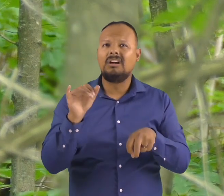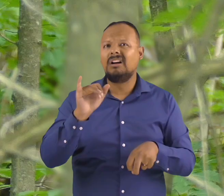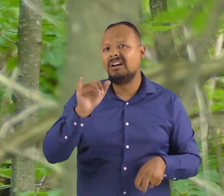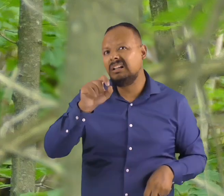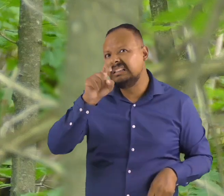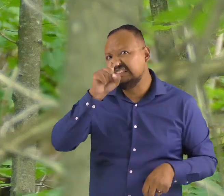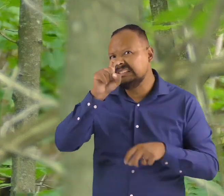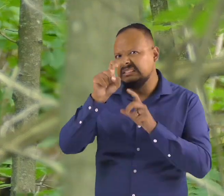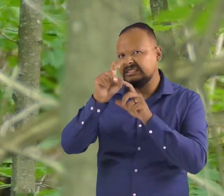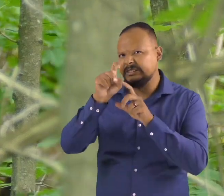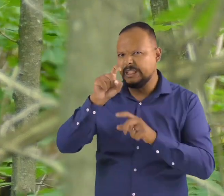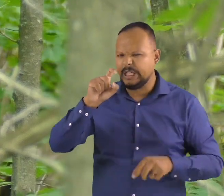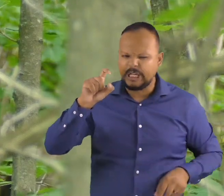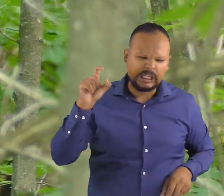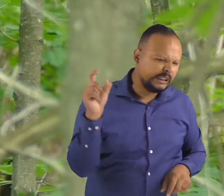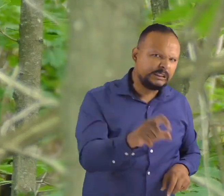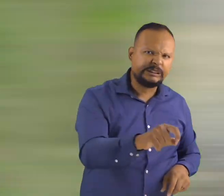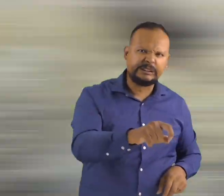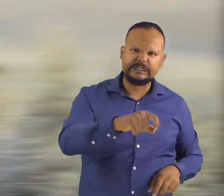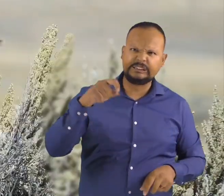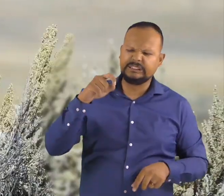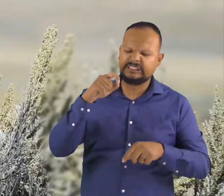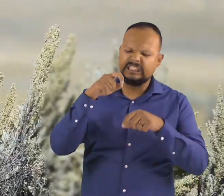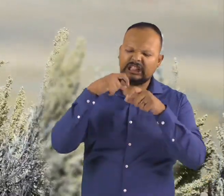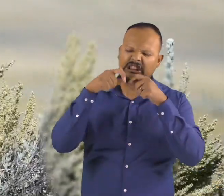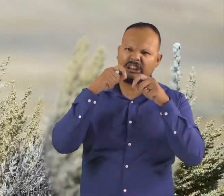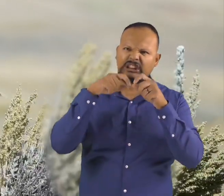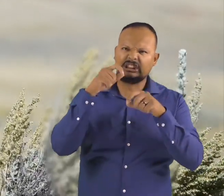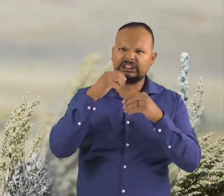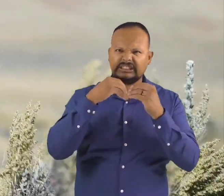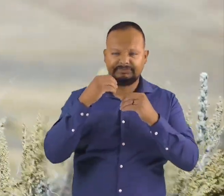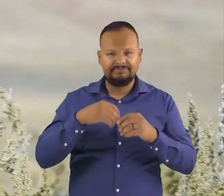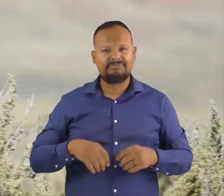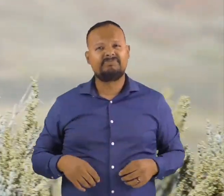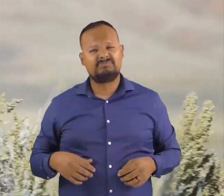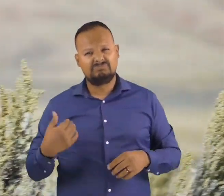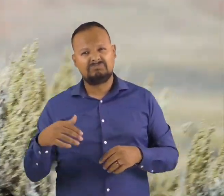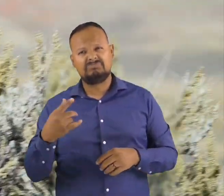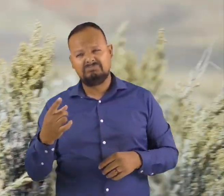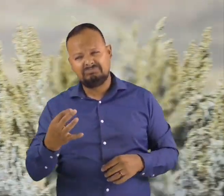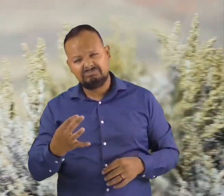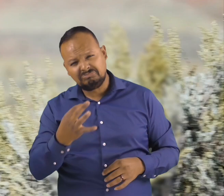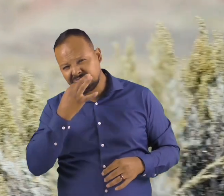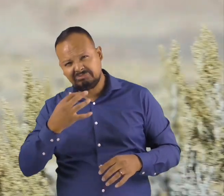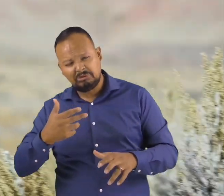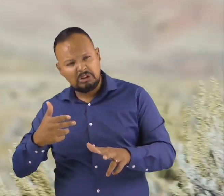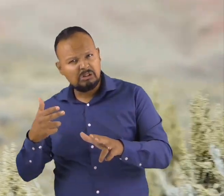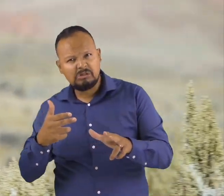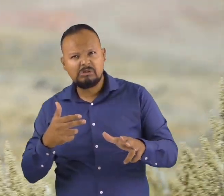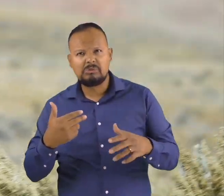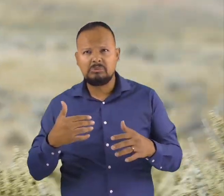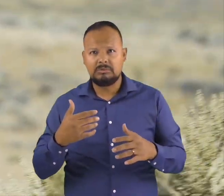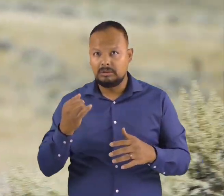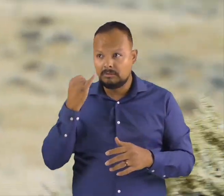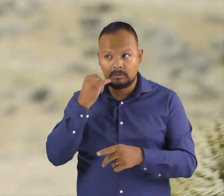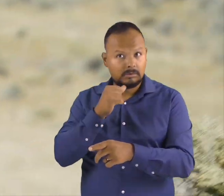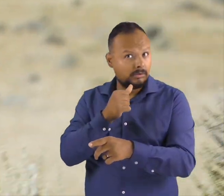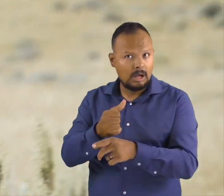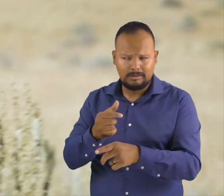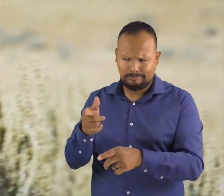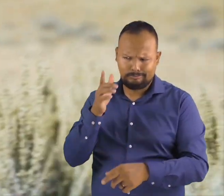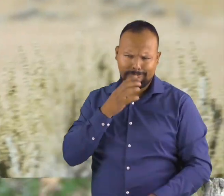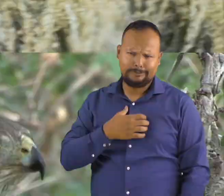their beak to bite and eat the prey. Hawks must be good hunters. Otherwise, they will